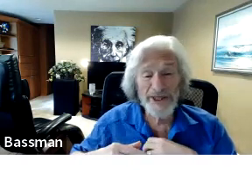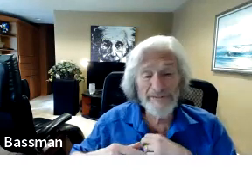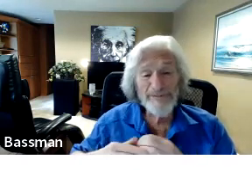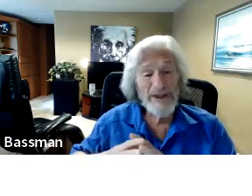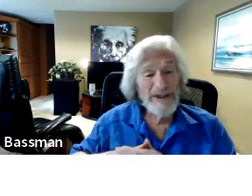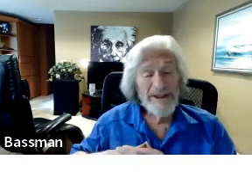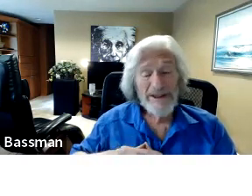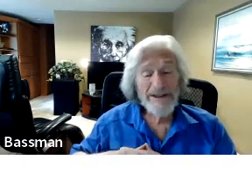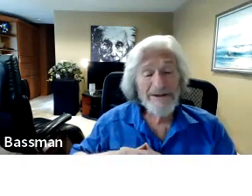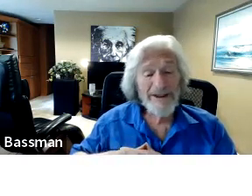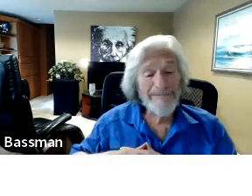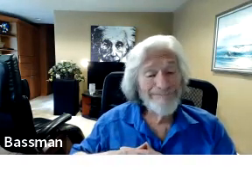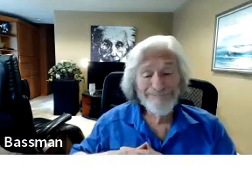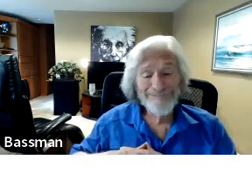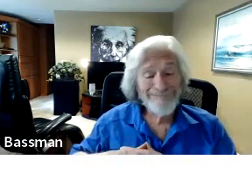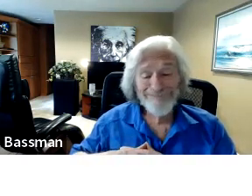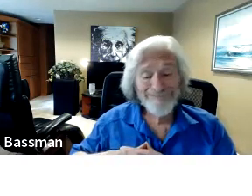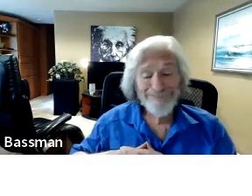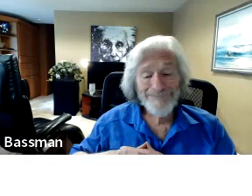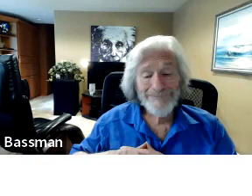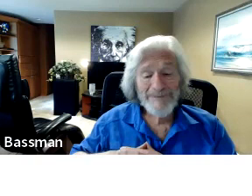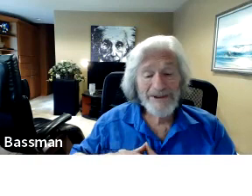the internet, it's